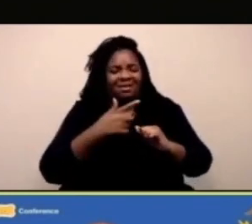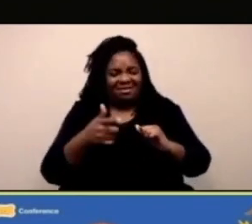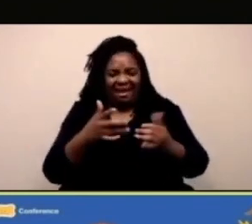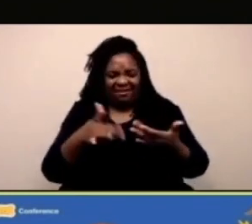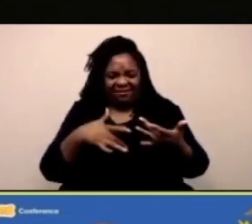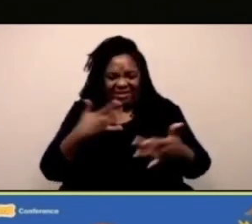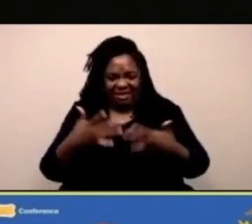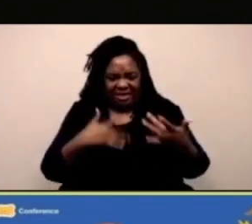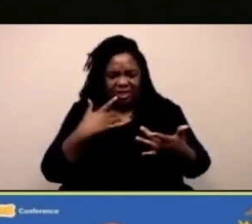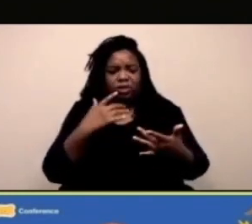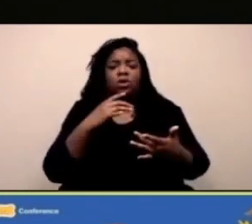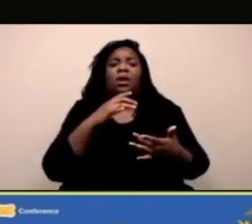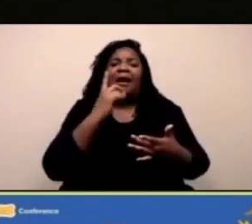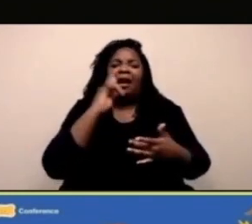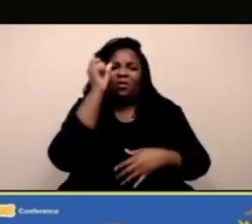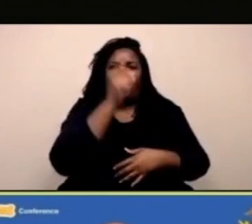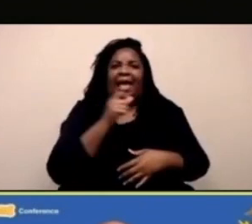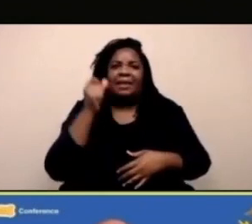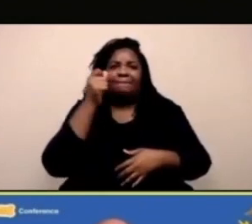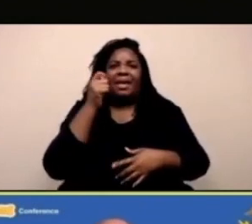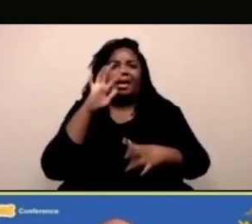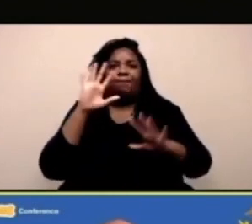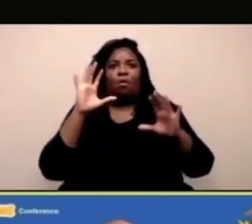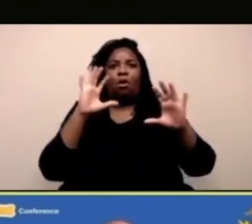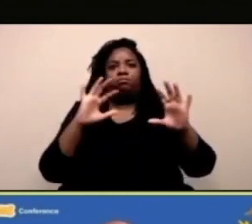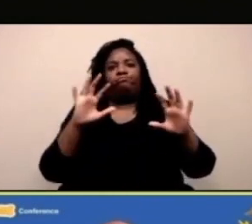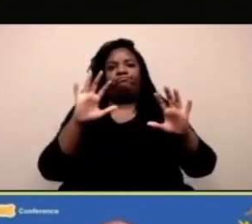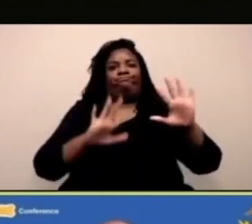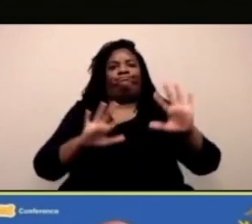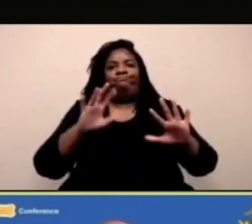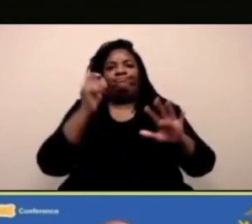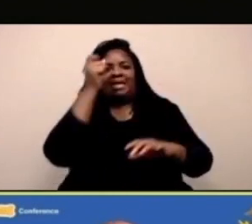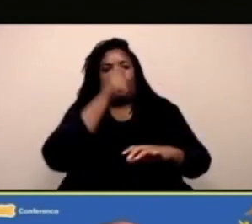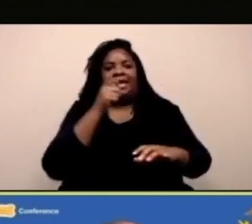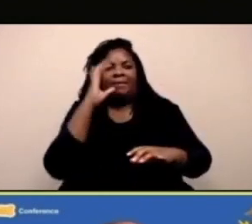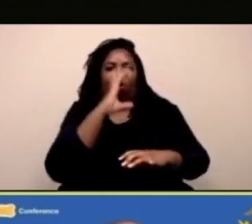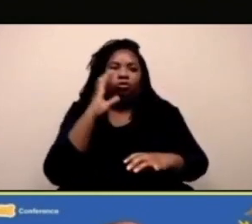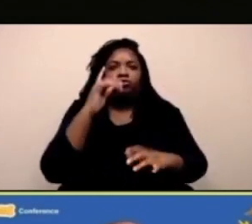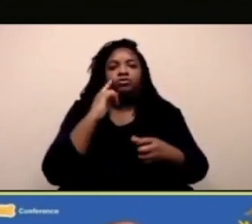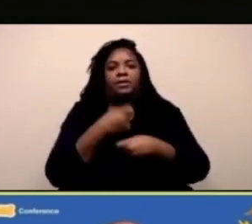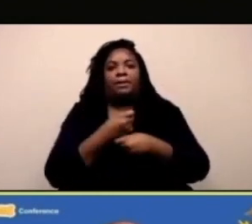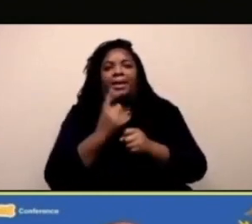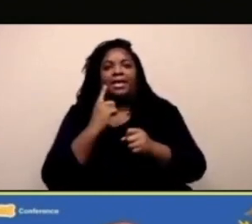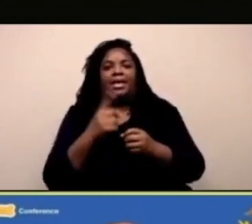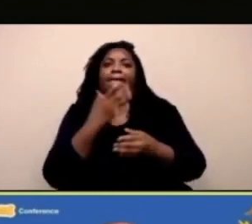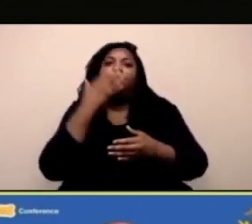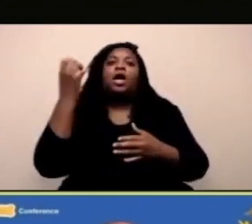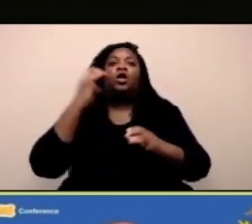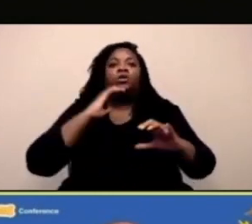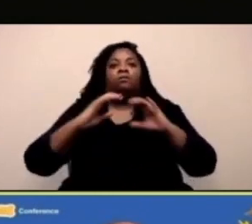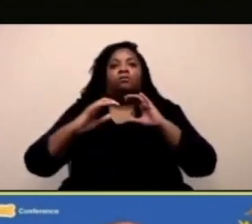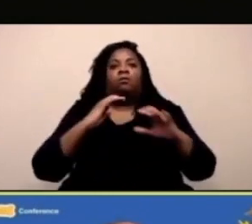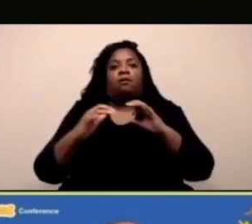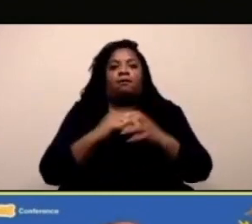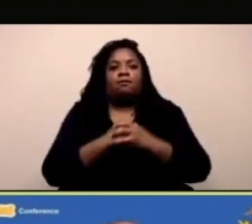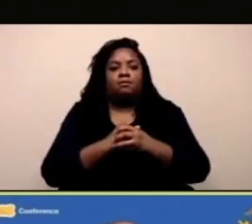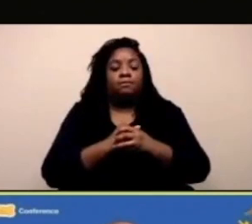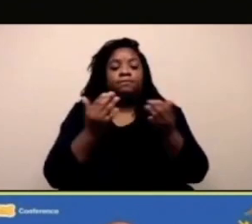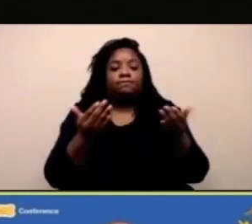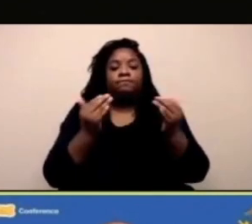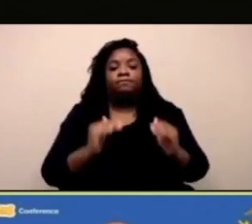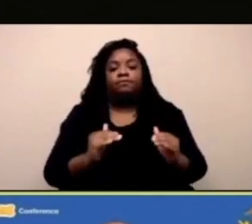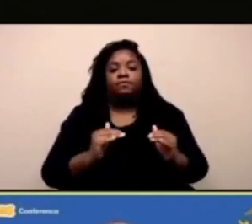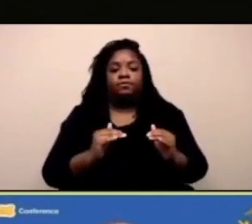to animate it to be more expressive and better communicate that feeling or emotion? And then finally have some opportunity